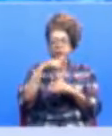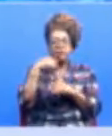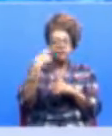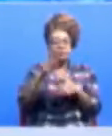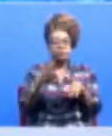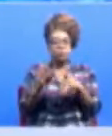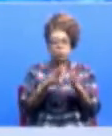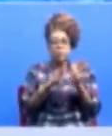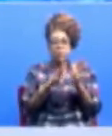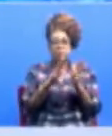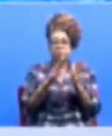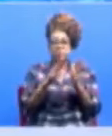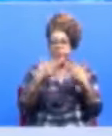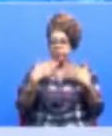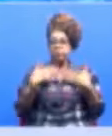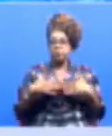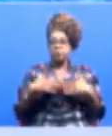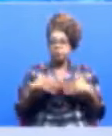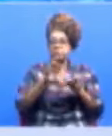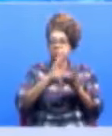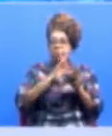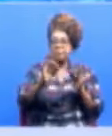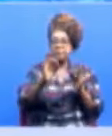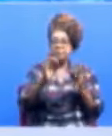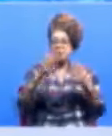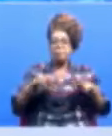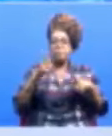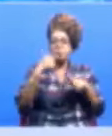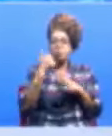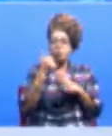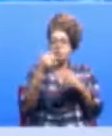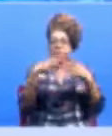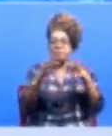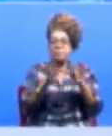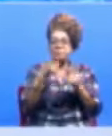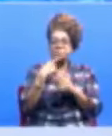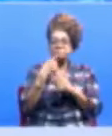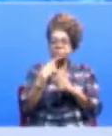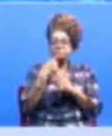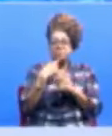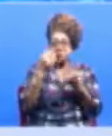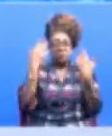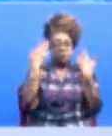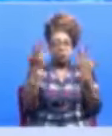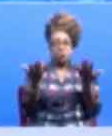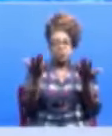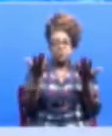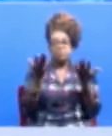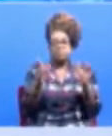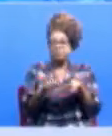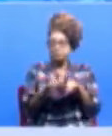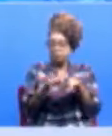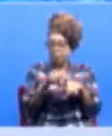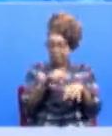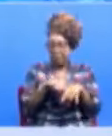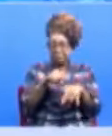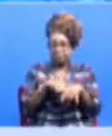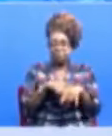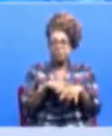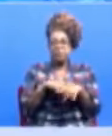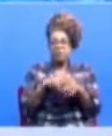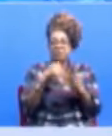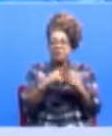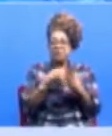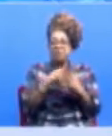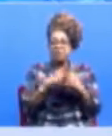circumstances before his body was cremated by people who the family now says are strangers. In the midst of the fight over William's remains, a man of